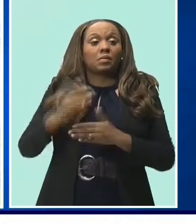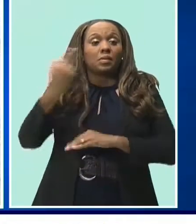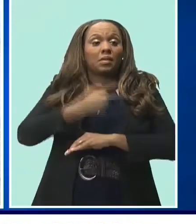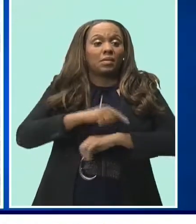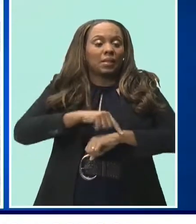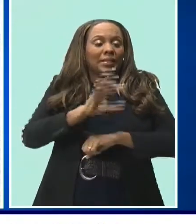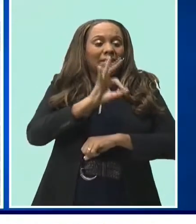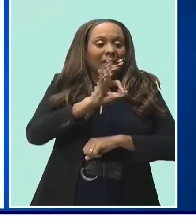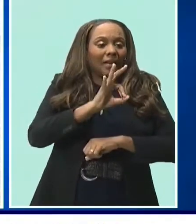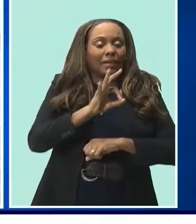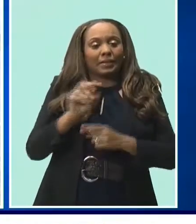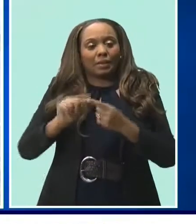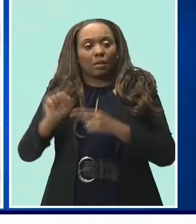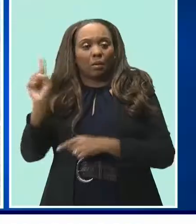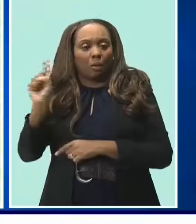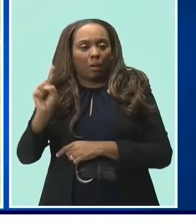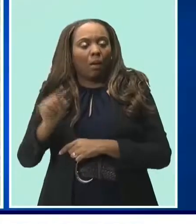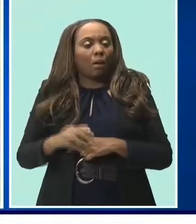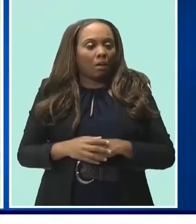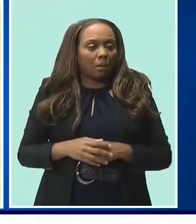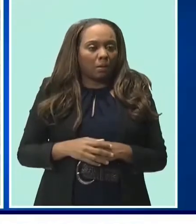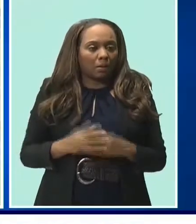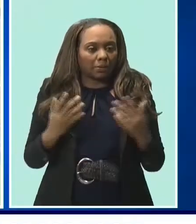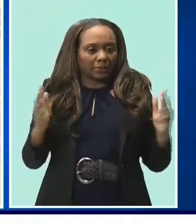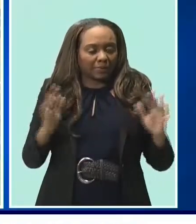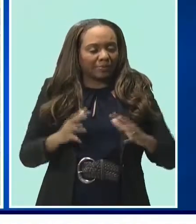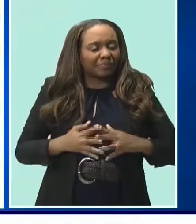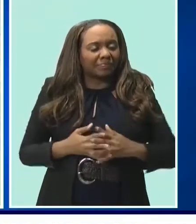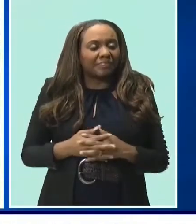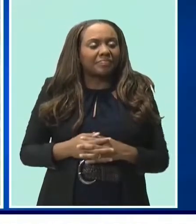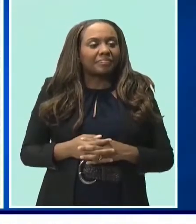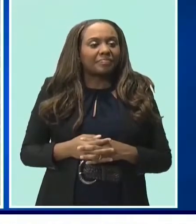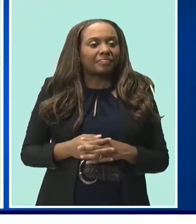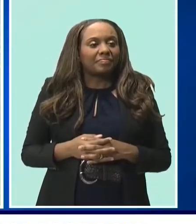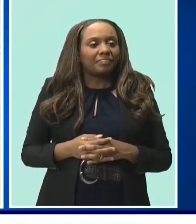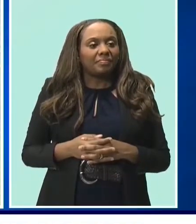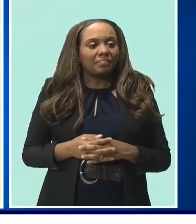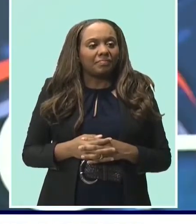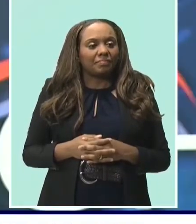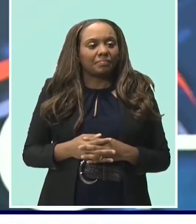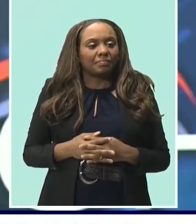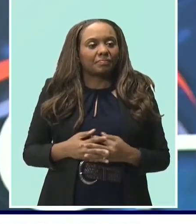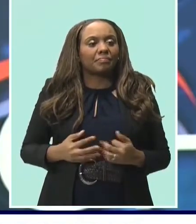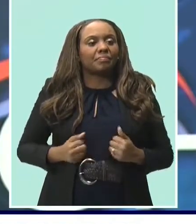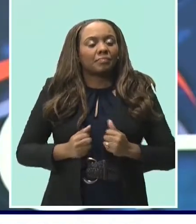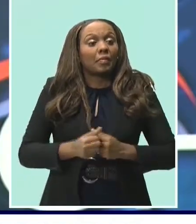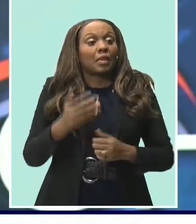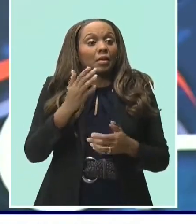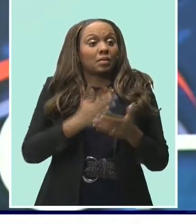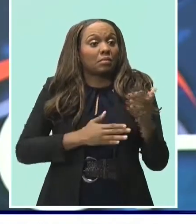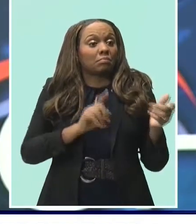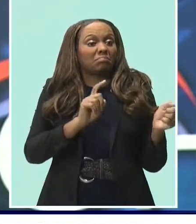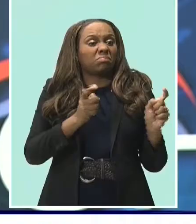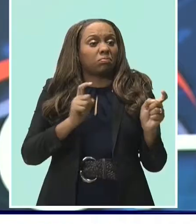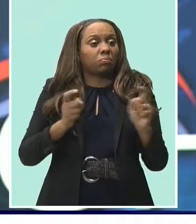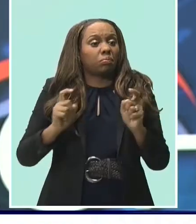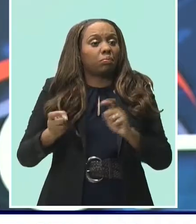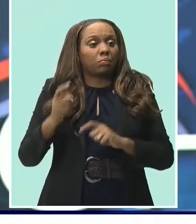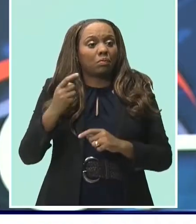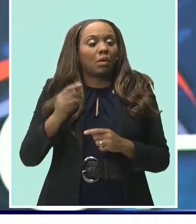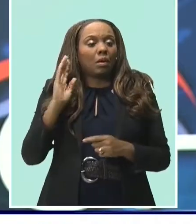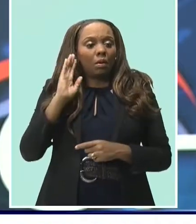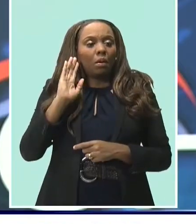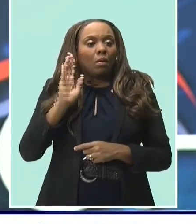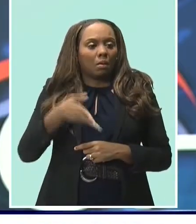9 a.m. until 1 p.m. Rianne Phillips, CBC News. Thank you, Rianne. Changes are coming